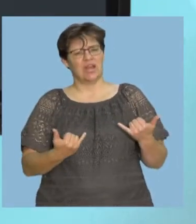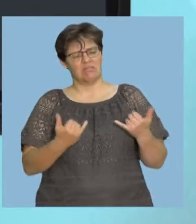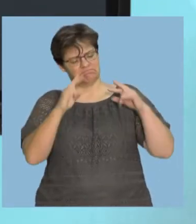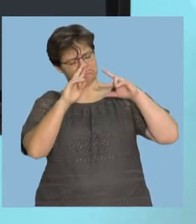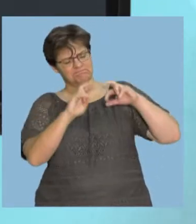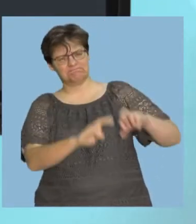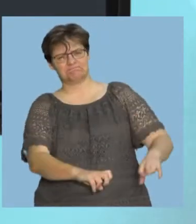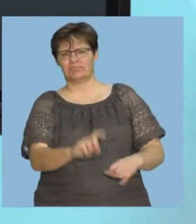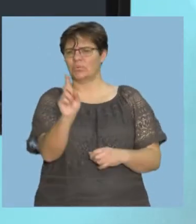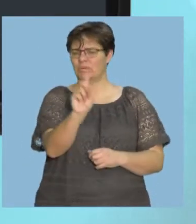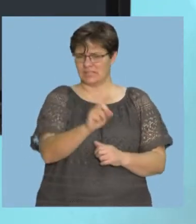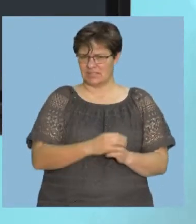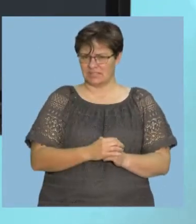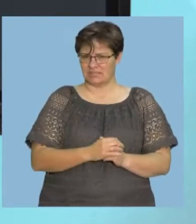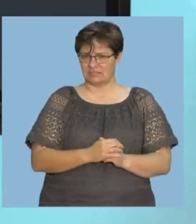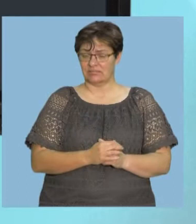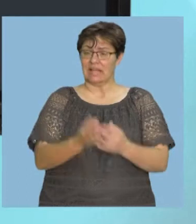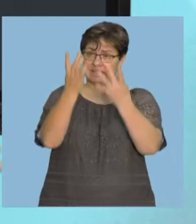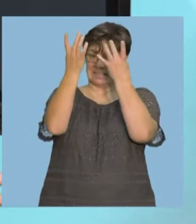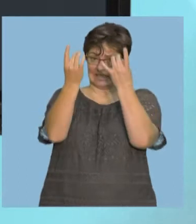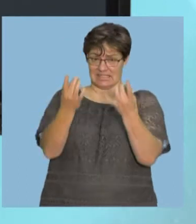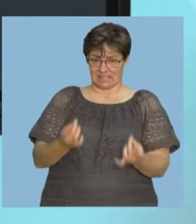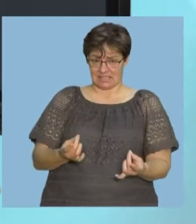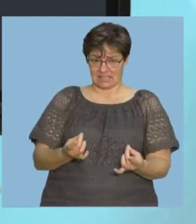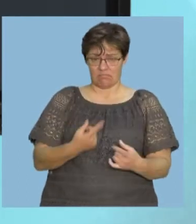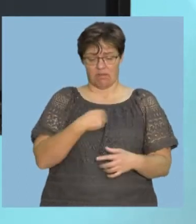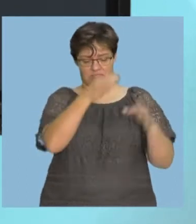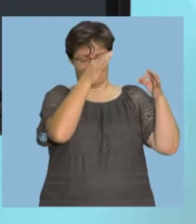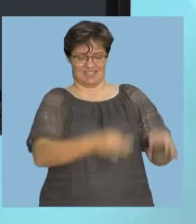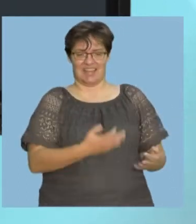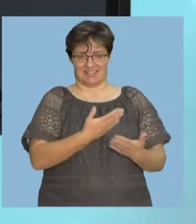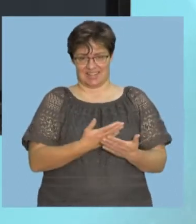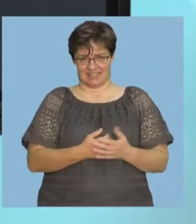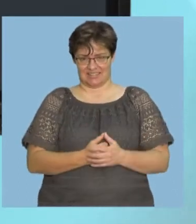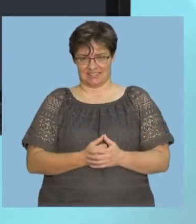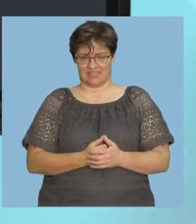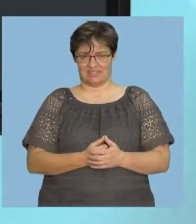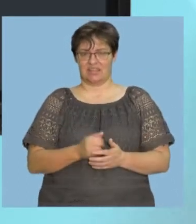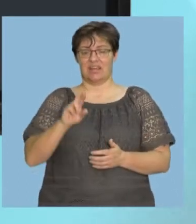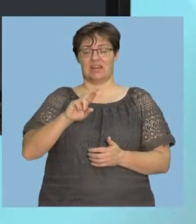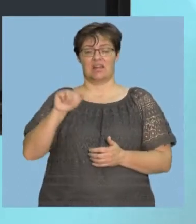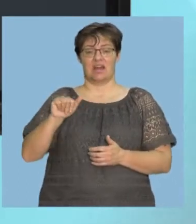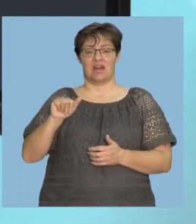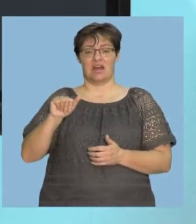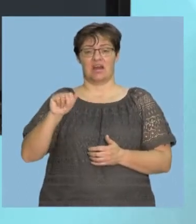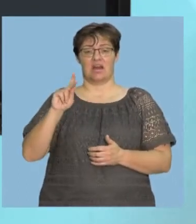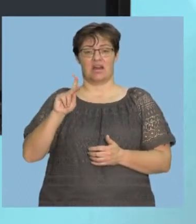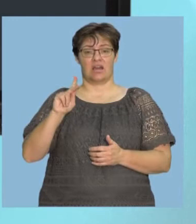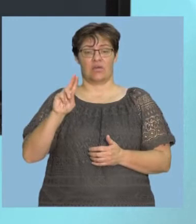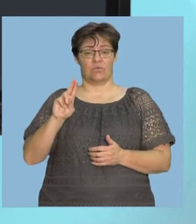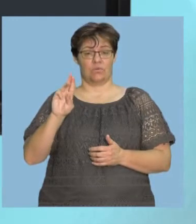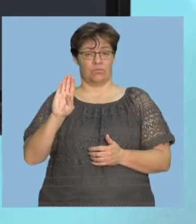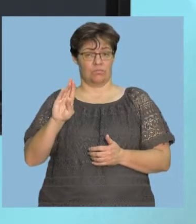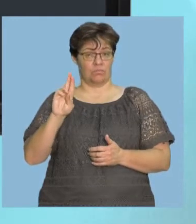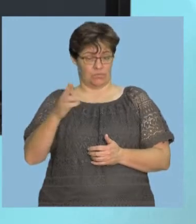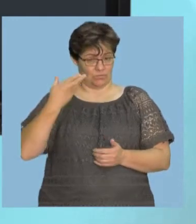explore is using statistic to make decision. Okay. So my name is Rakubu. I'll be taking you through how we